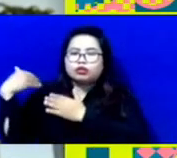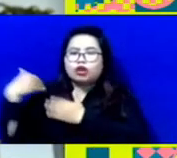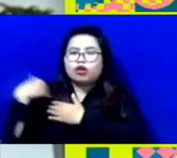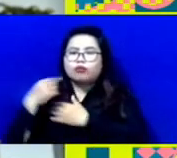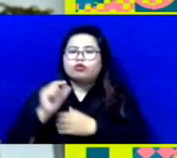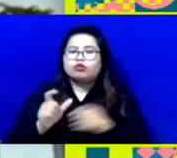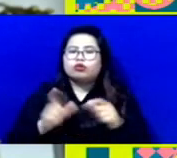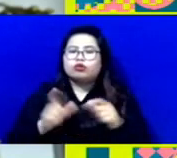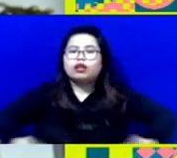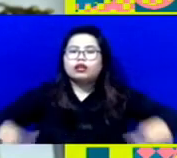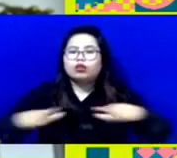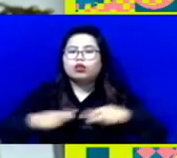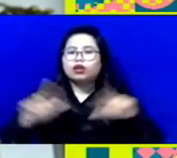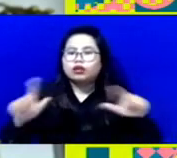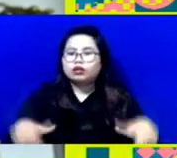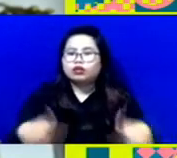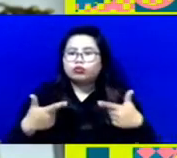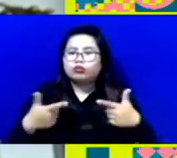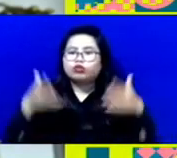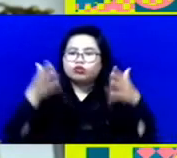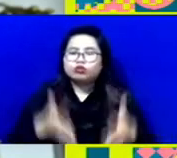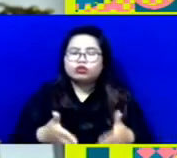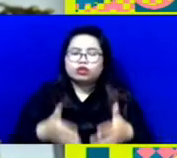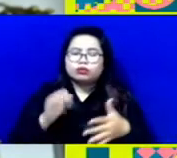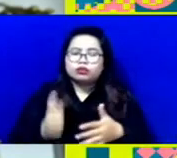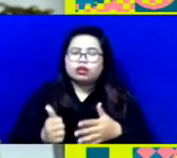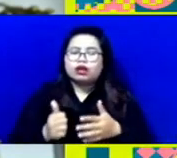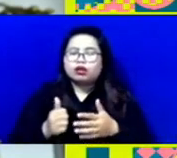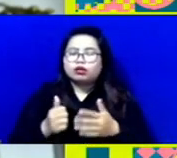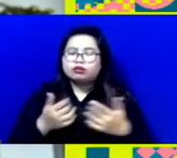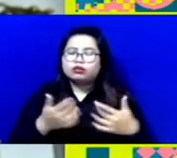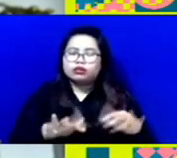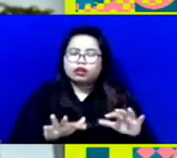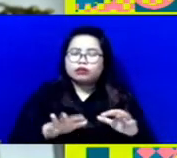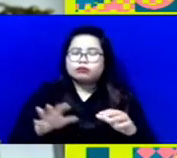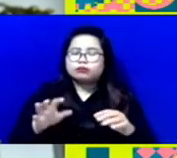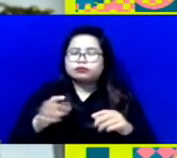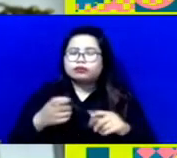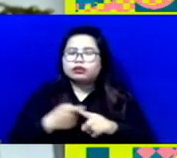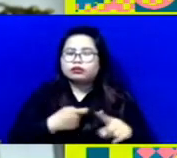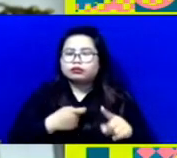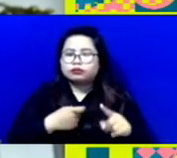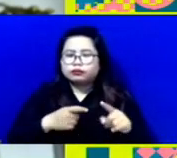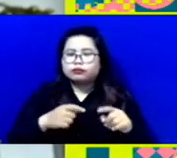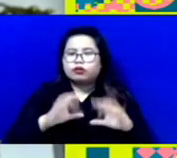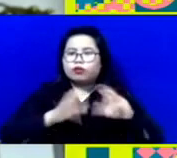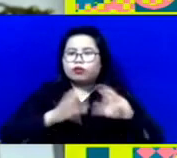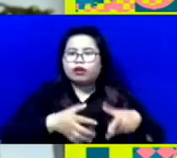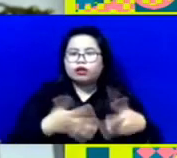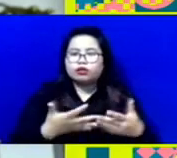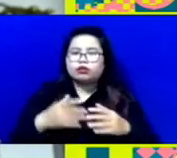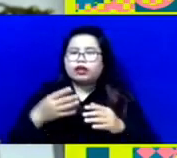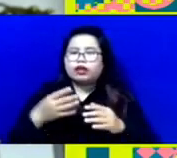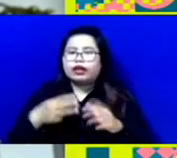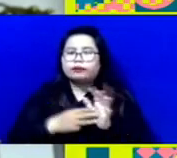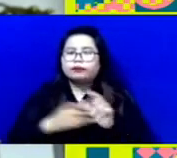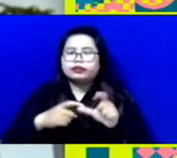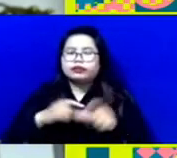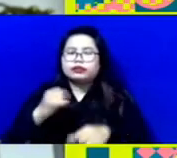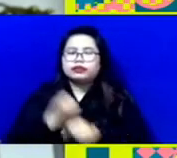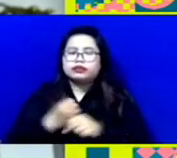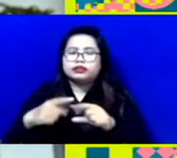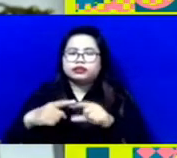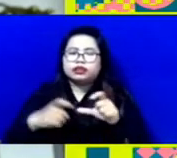fight against global warming and reducing greenhouse gas emissions. Kadin is assisting its network of companies